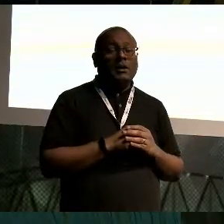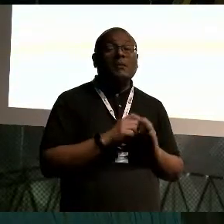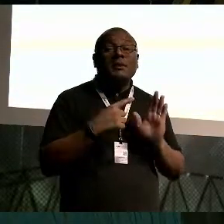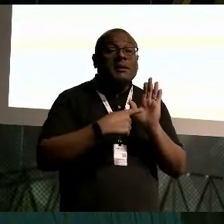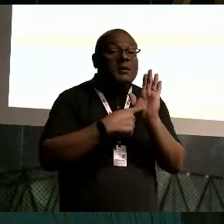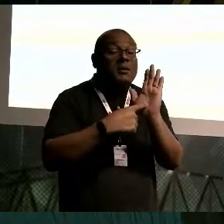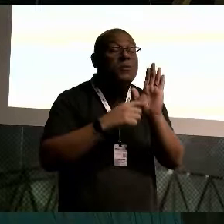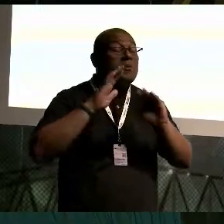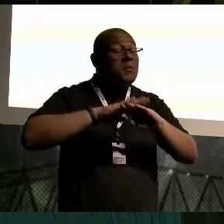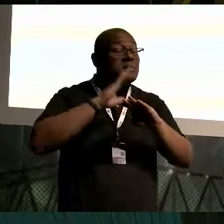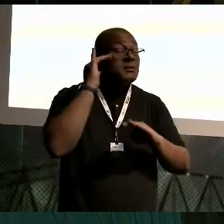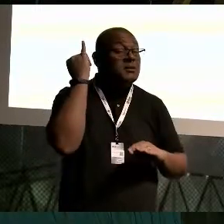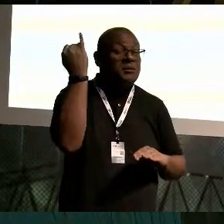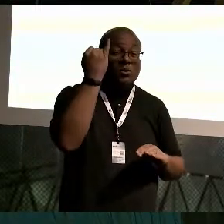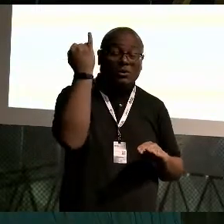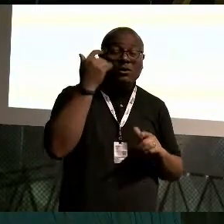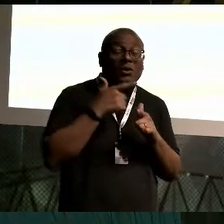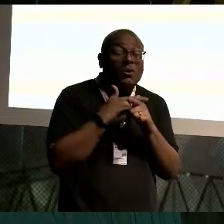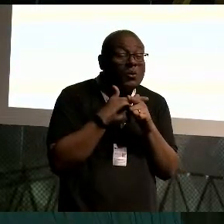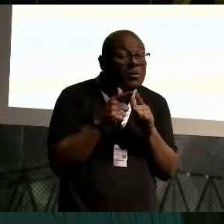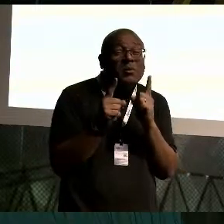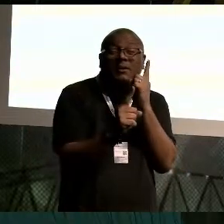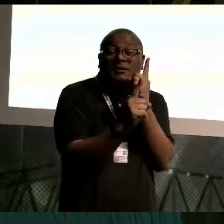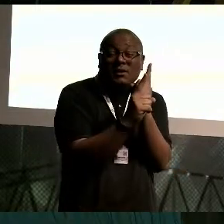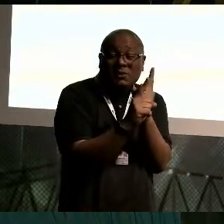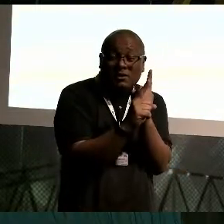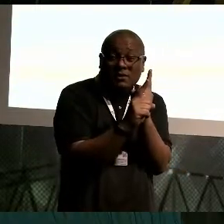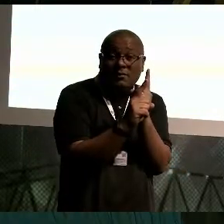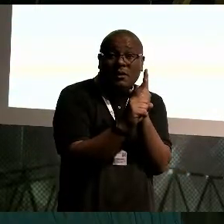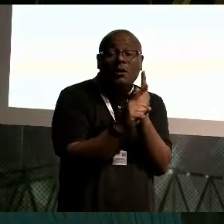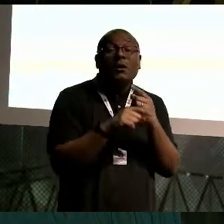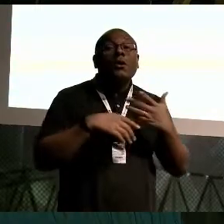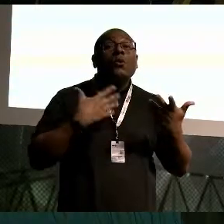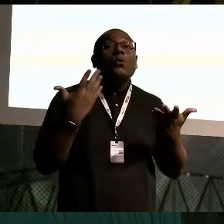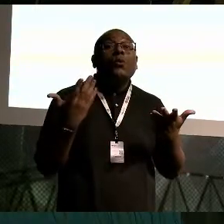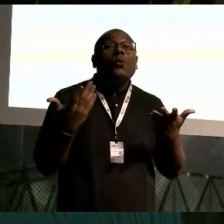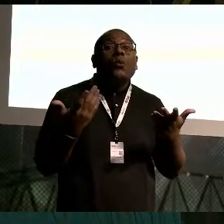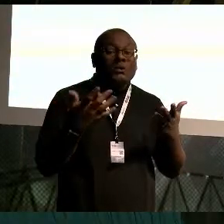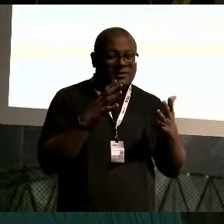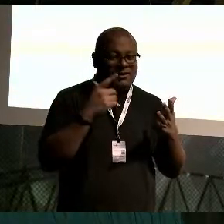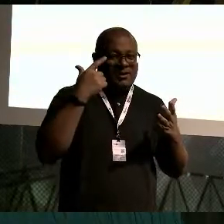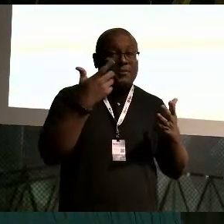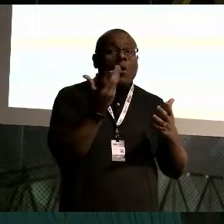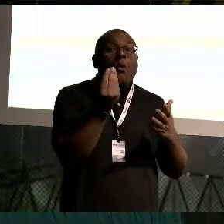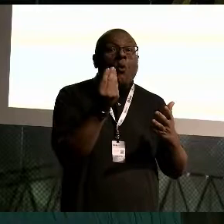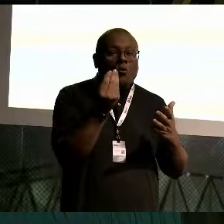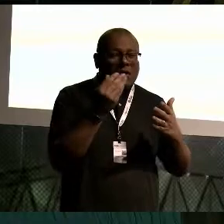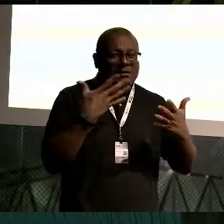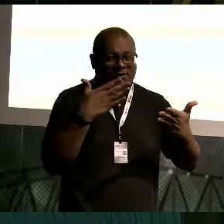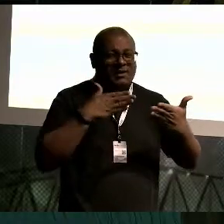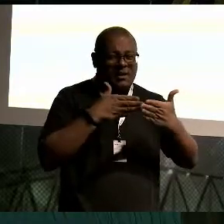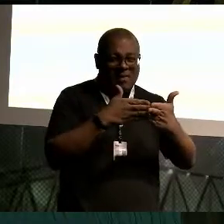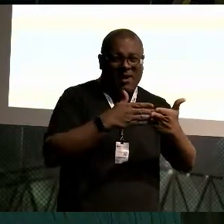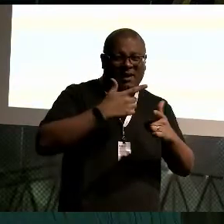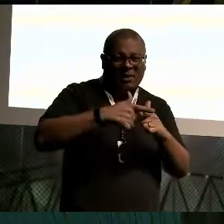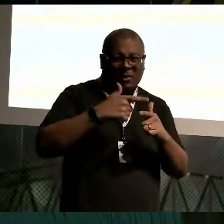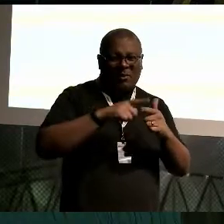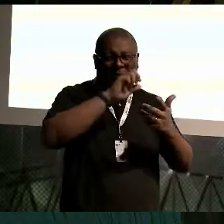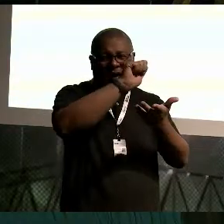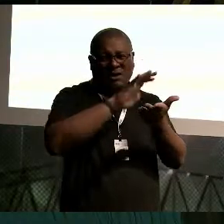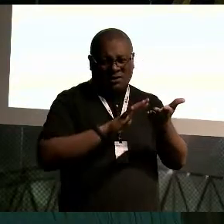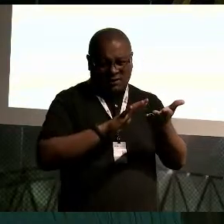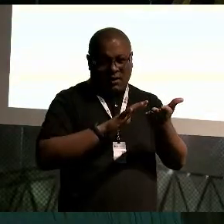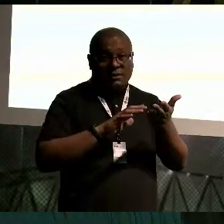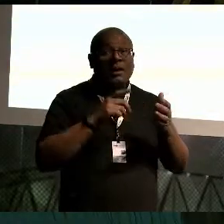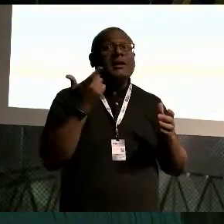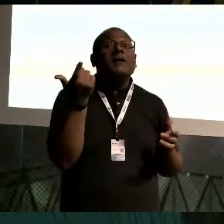important problem is that who ensures that the whole transaction is successful, right? I mean, each service might be